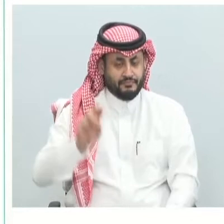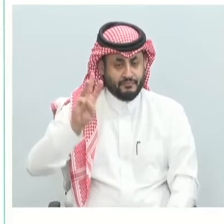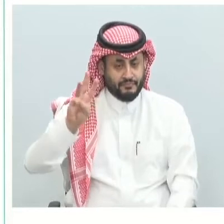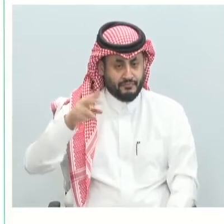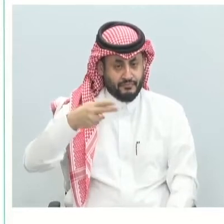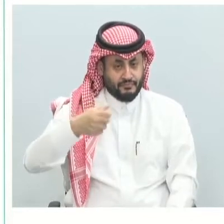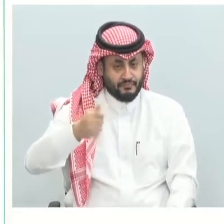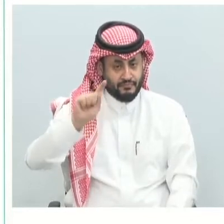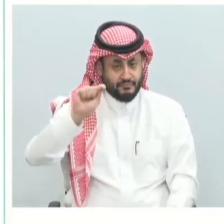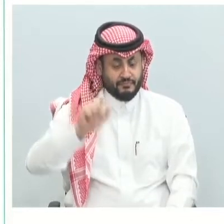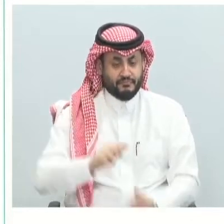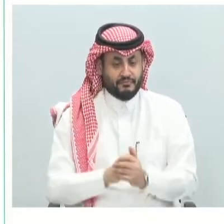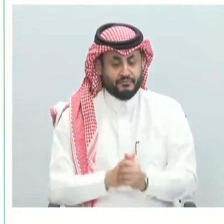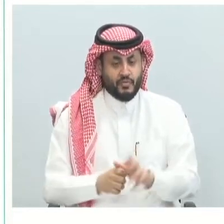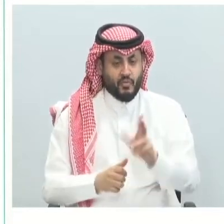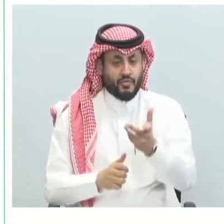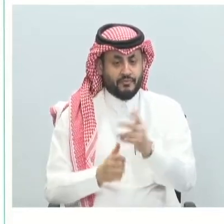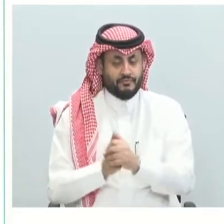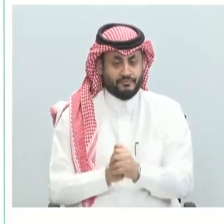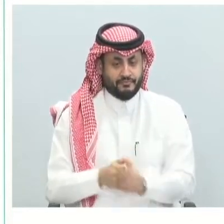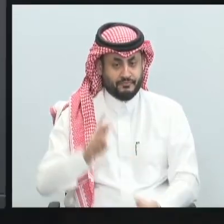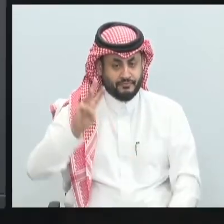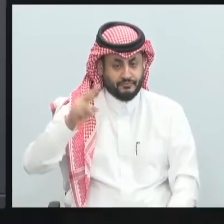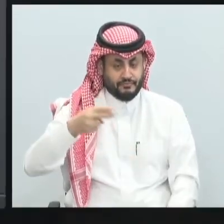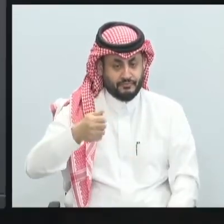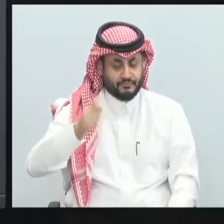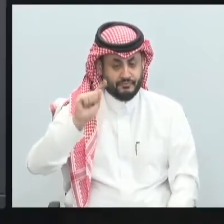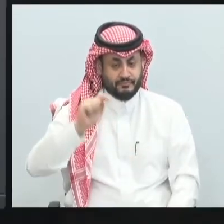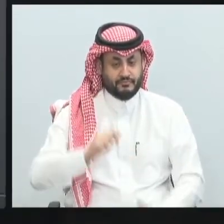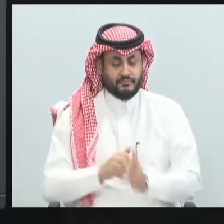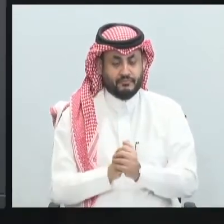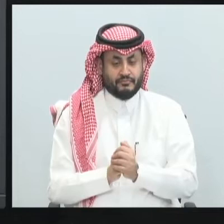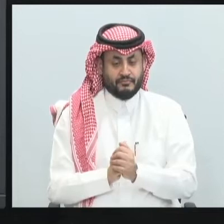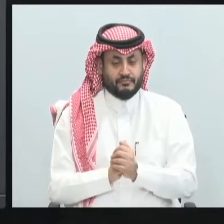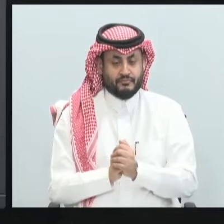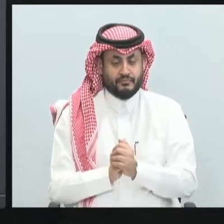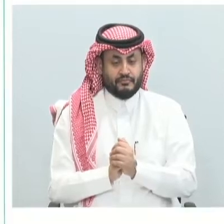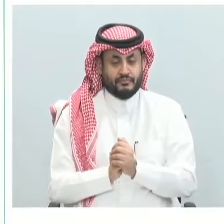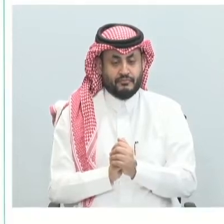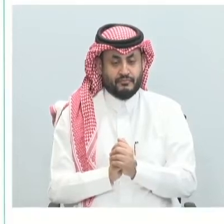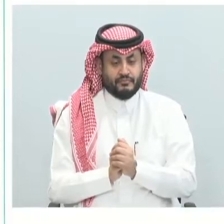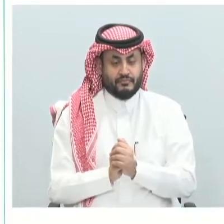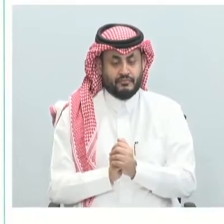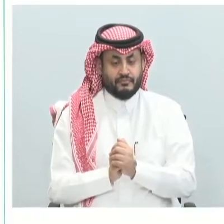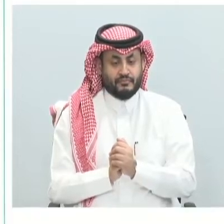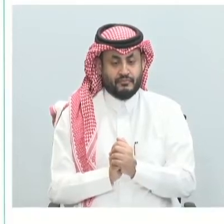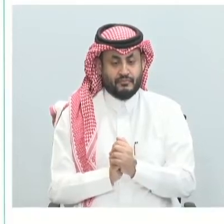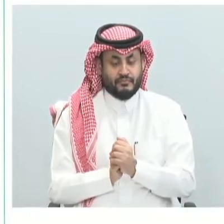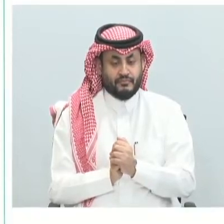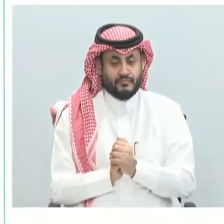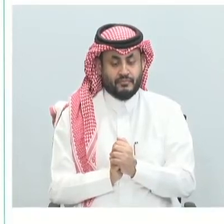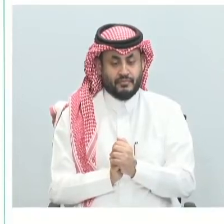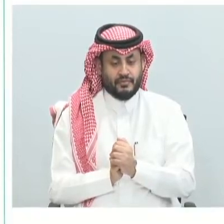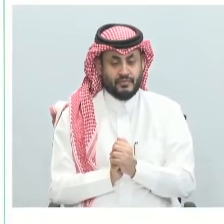is what. What. Say it with me. What. What. Excellent. So listen to it again. What.